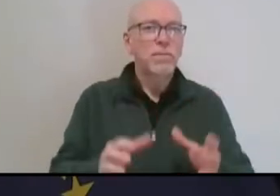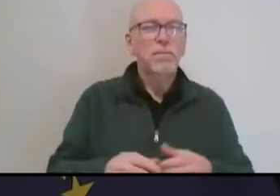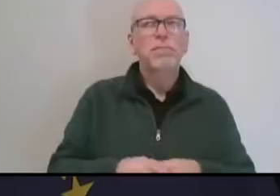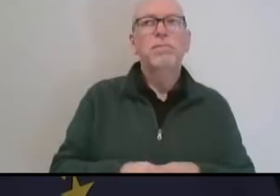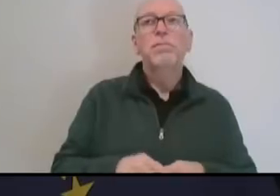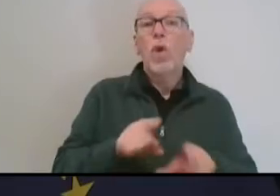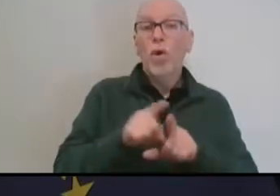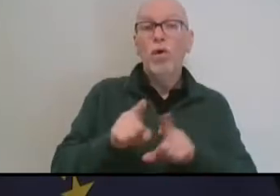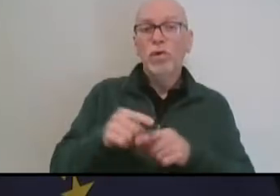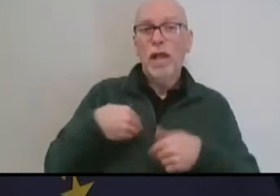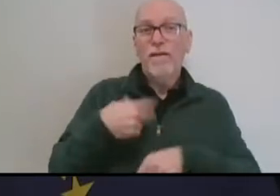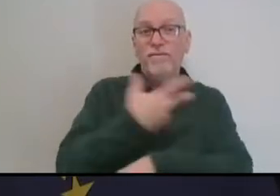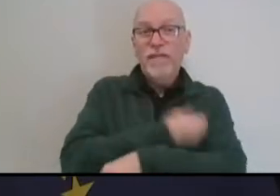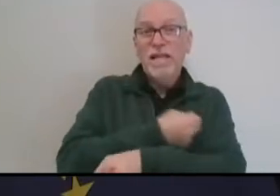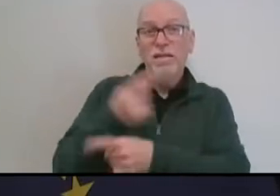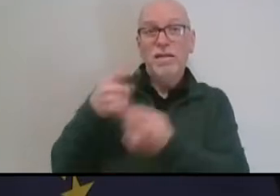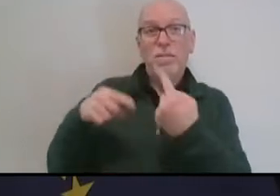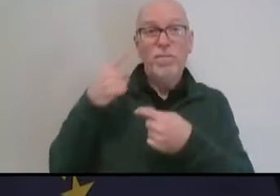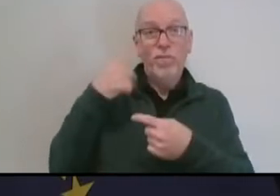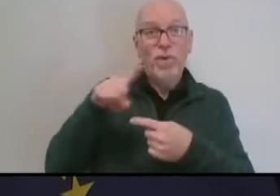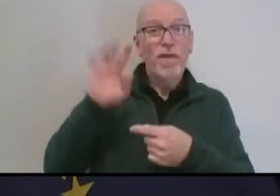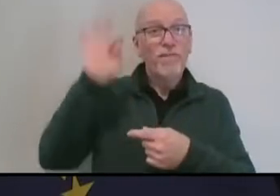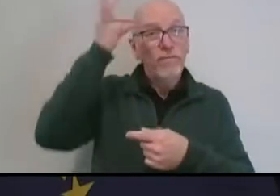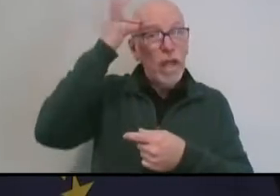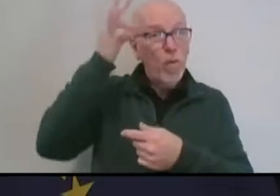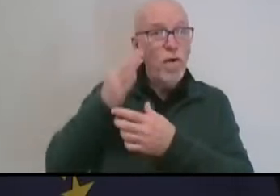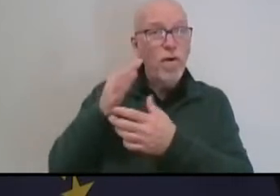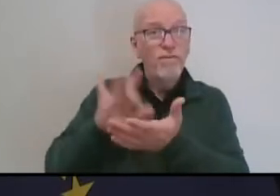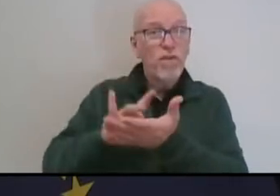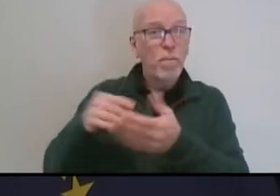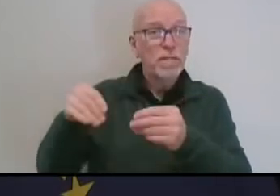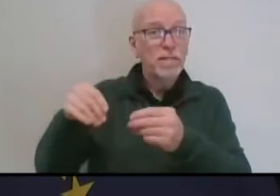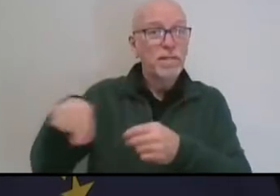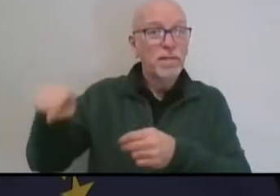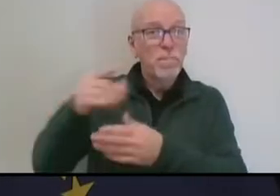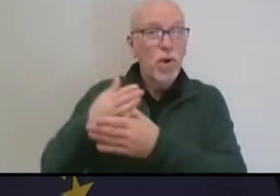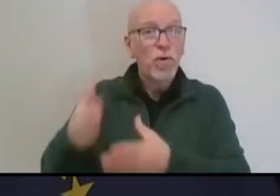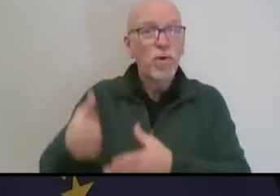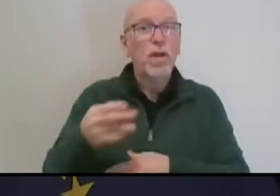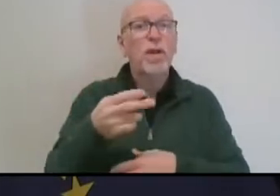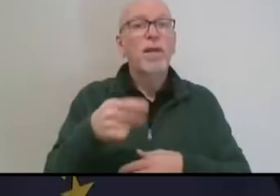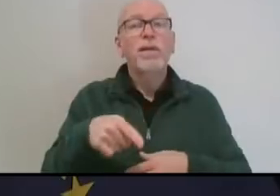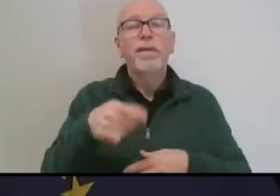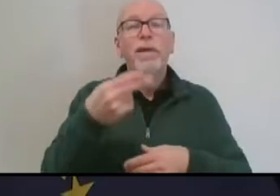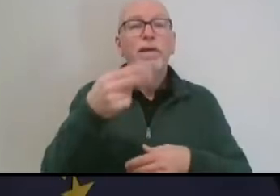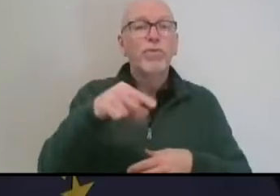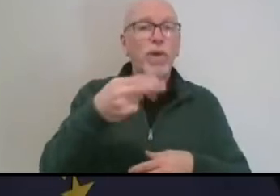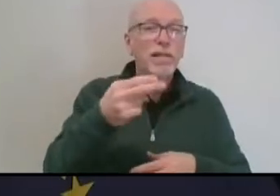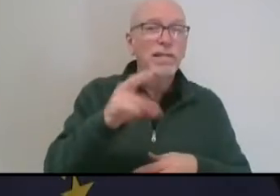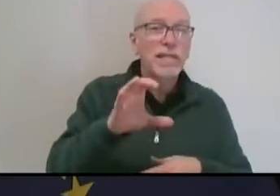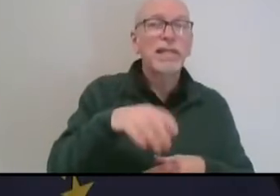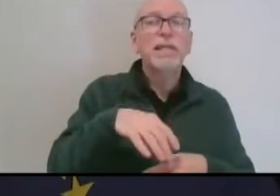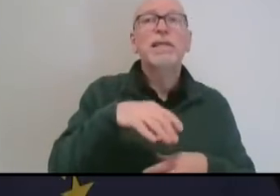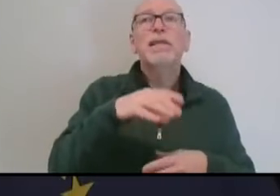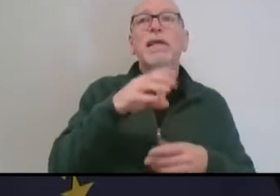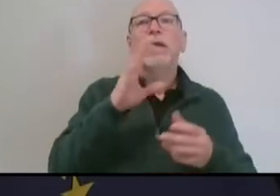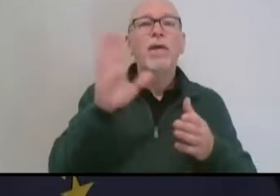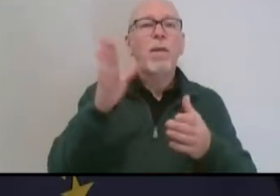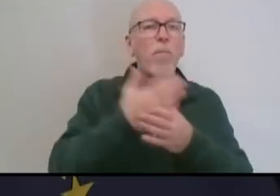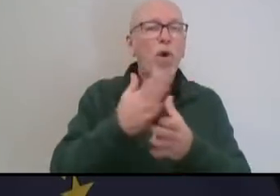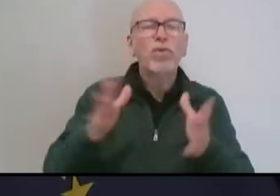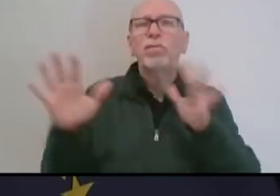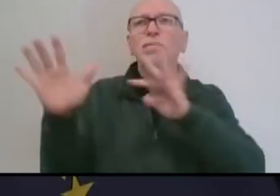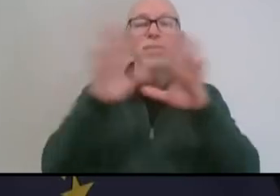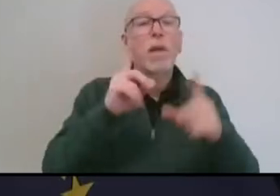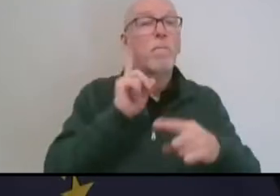there's vaccine coming into the federal pharmacy partners, vaccine coming into our FQHCs through their federal partnership as well. And then if you add on